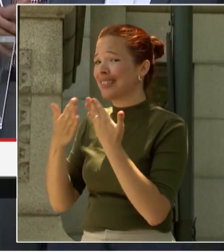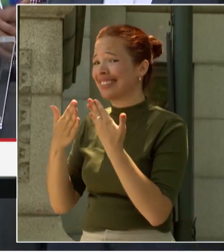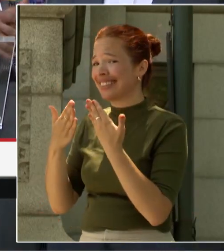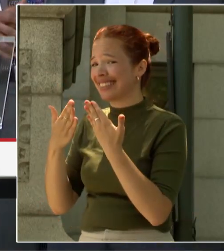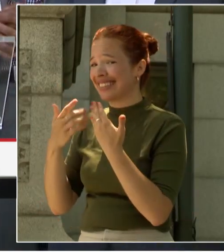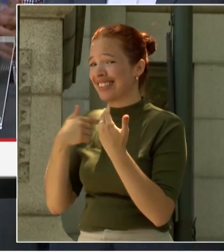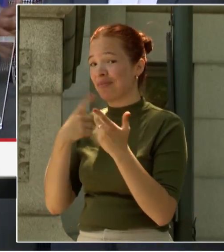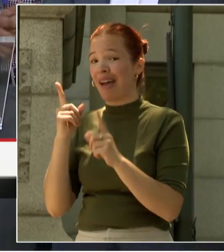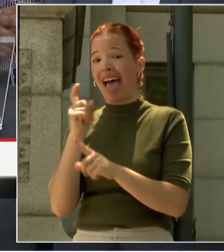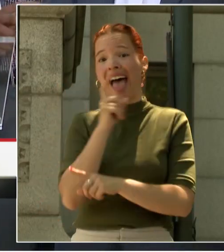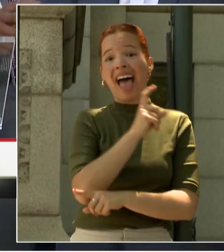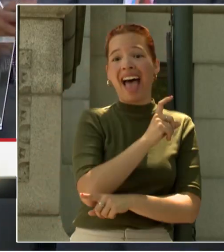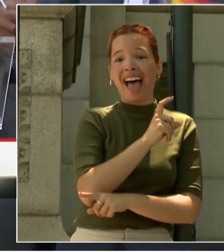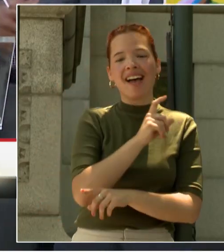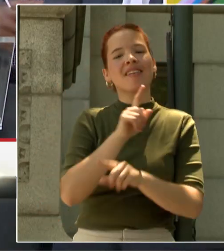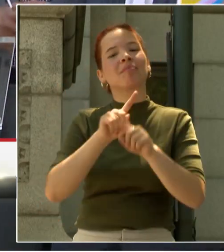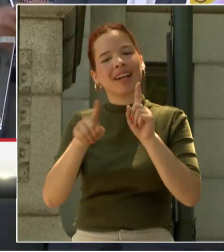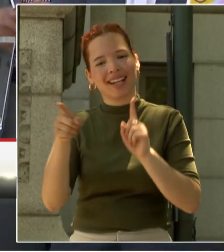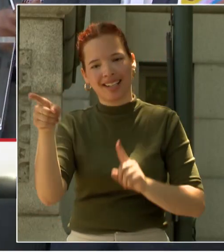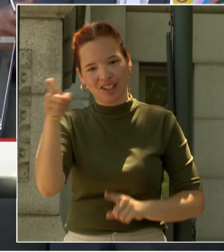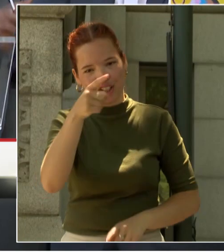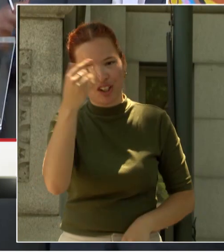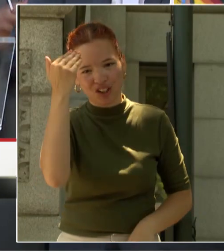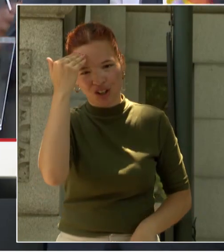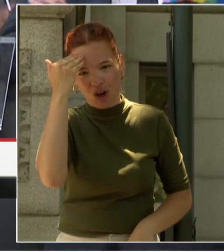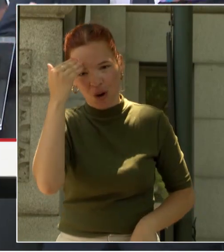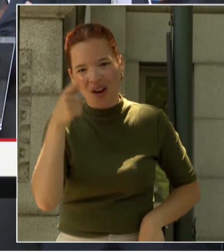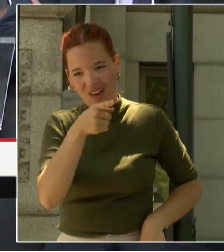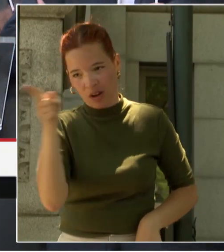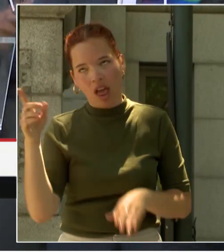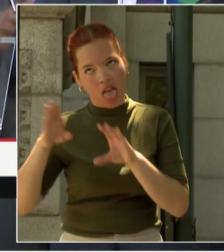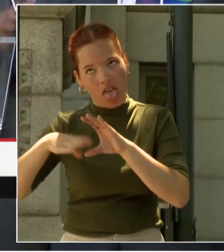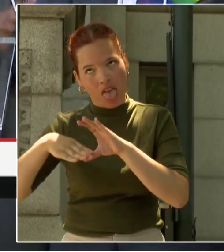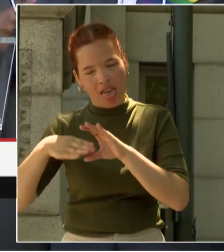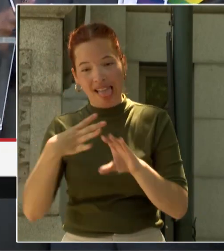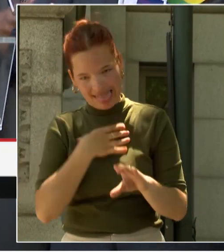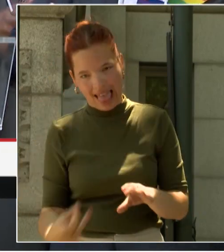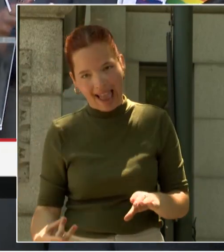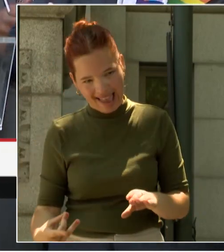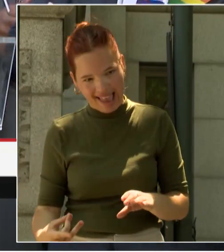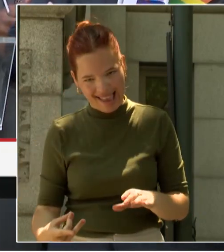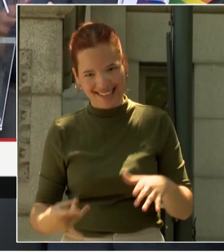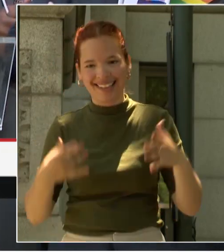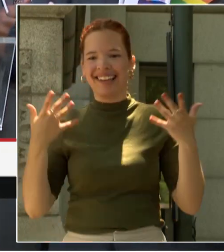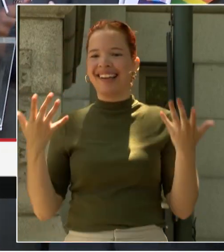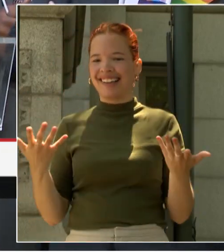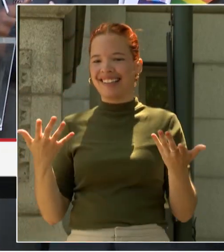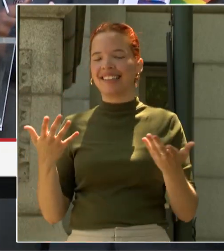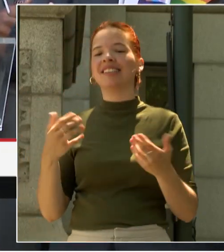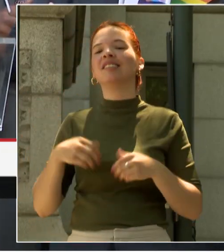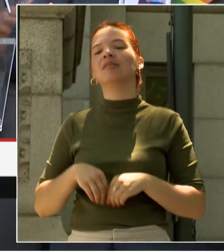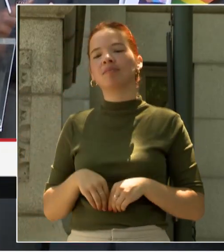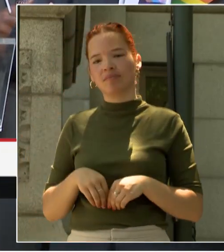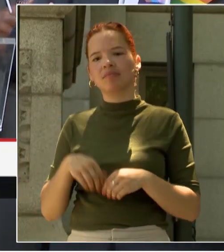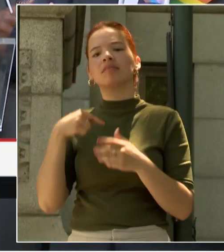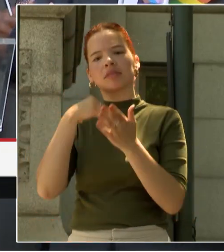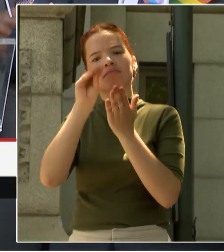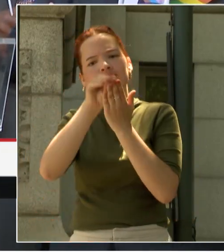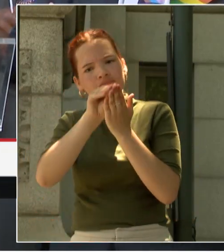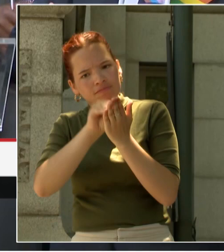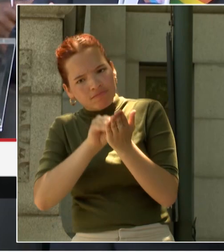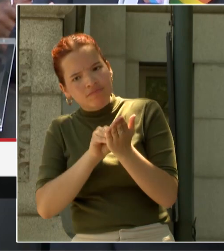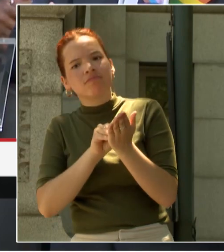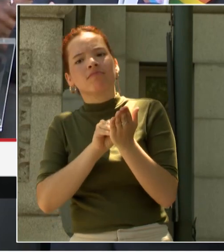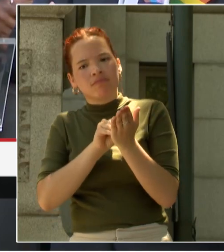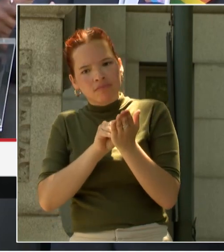how we are. We like to talk. And I did make a few notes, but more importantly, I really think